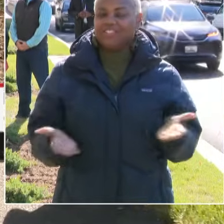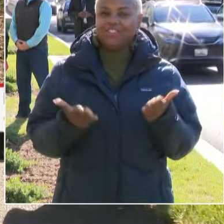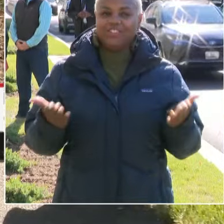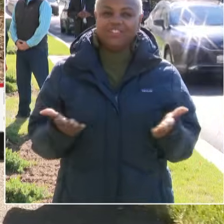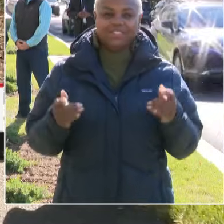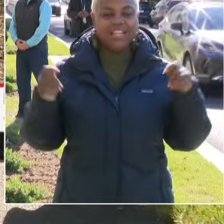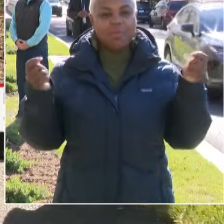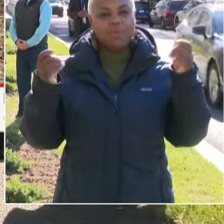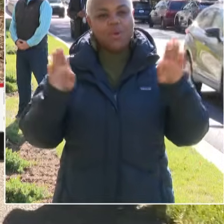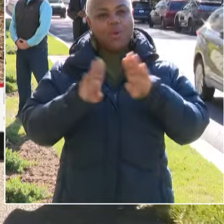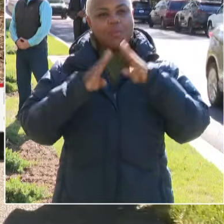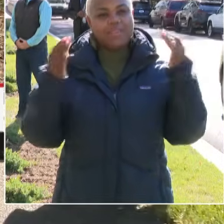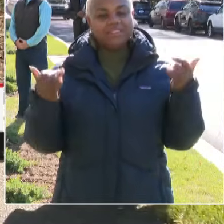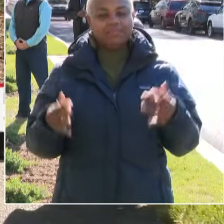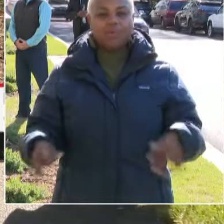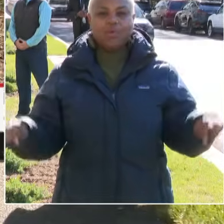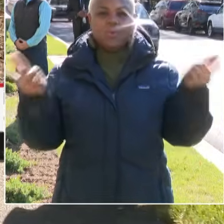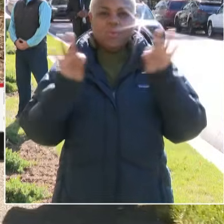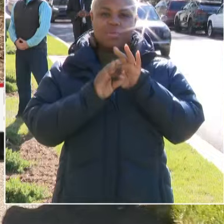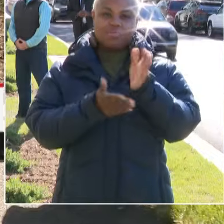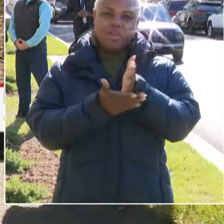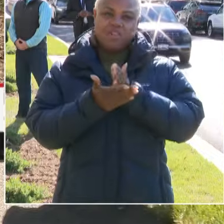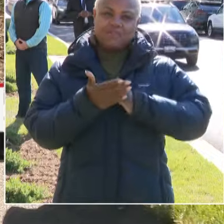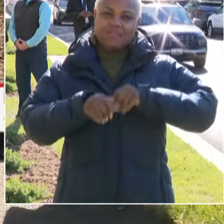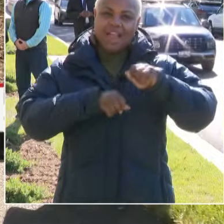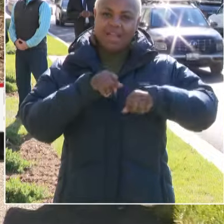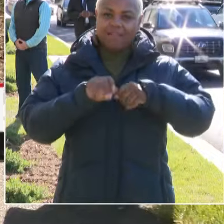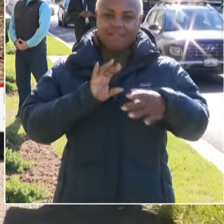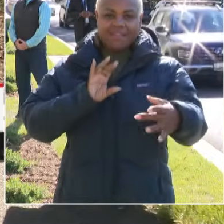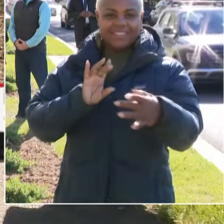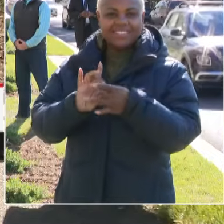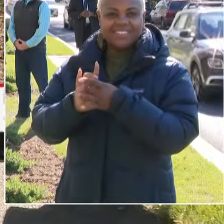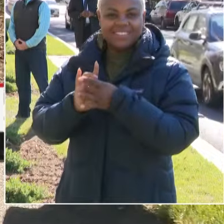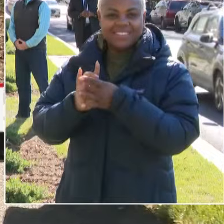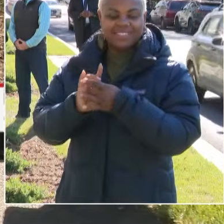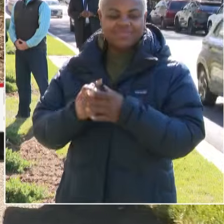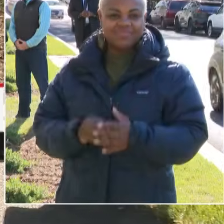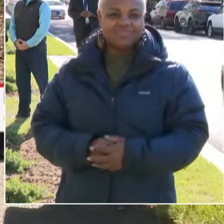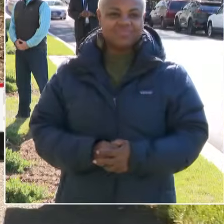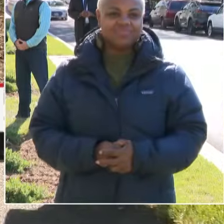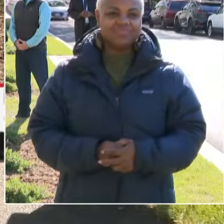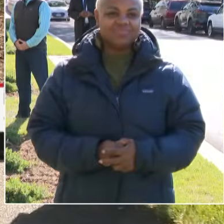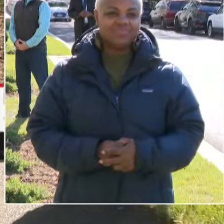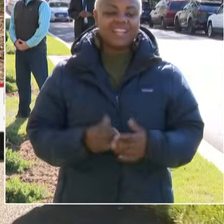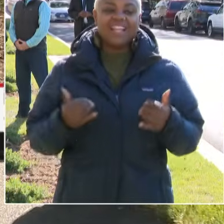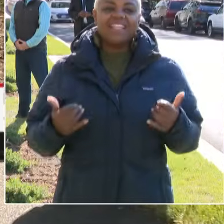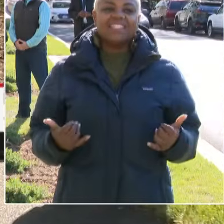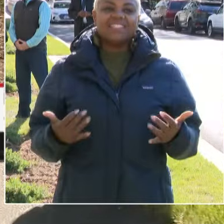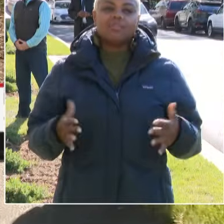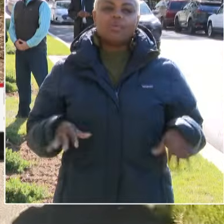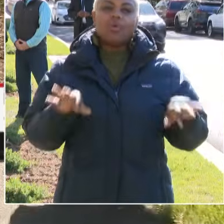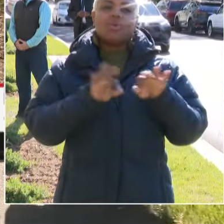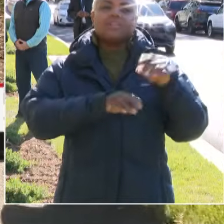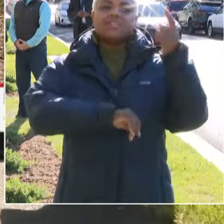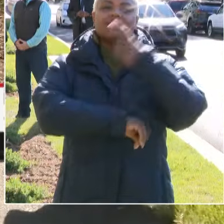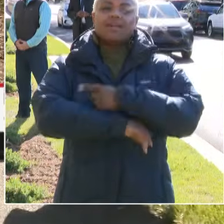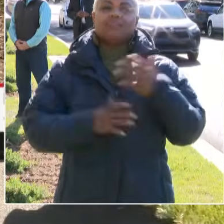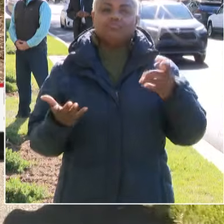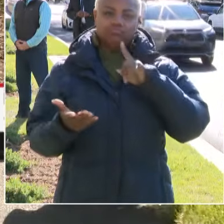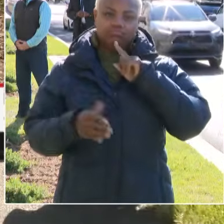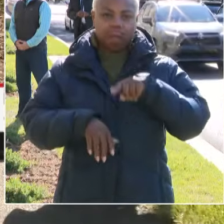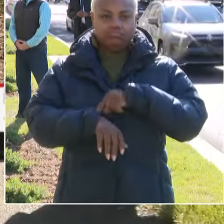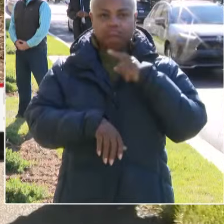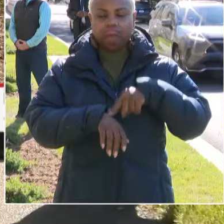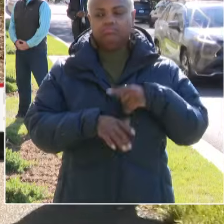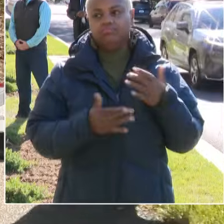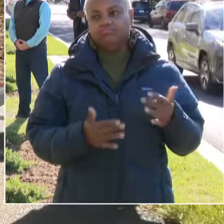critical section of the Metro Branch Trail from Fort Totten to Takoma. This milestone has been a long time coming, and I just want